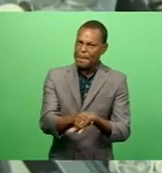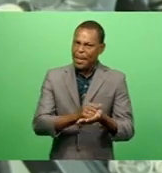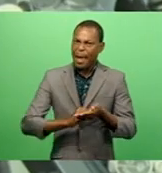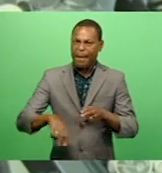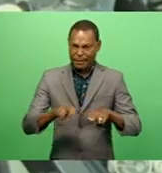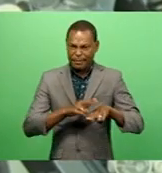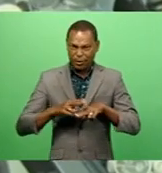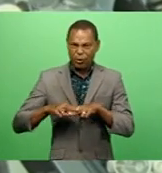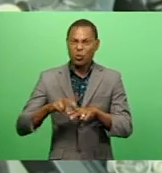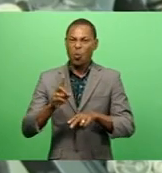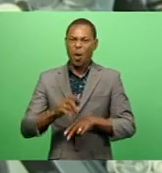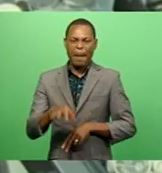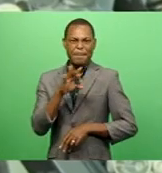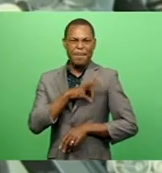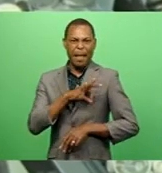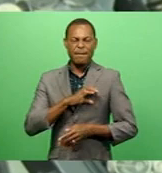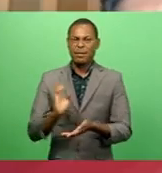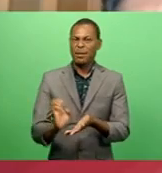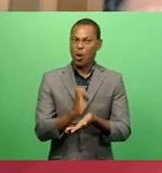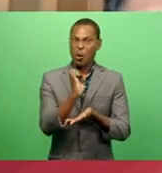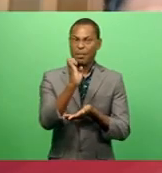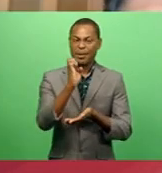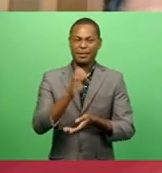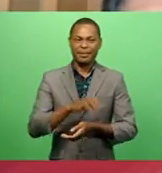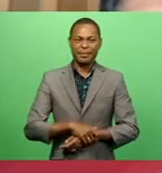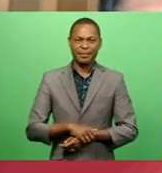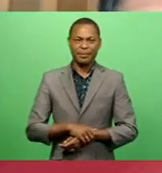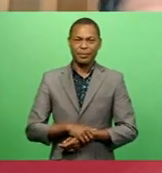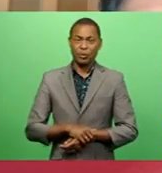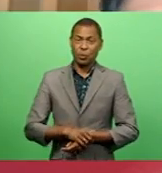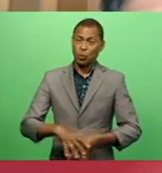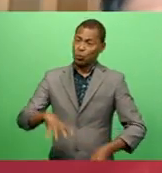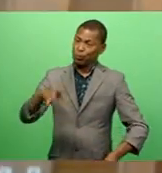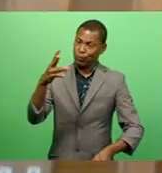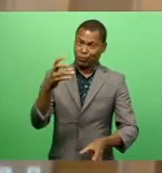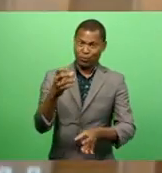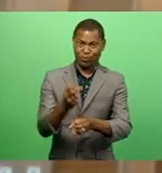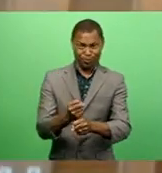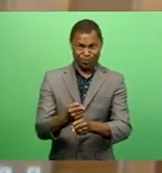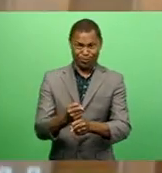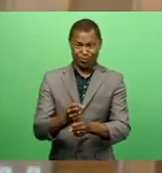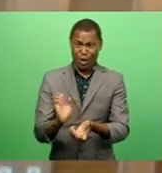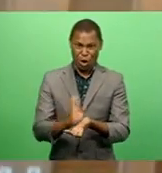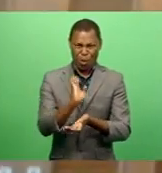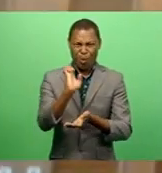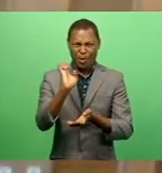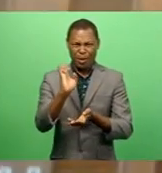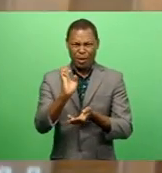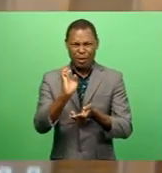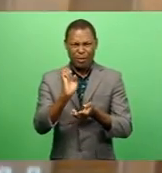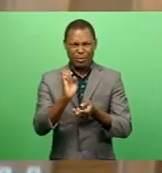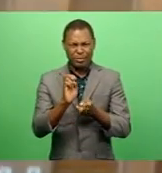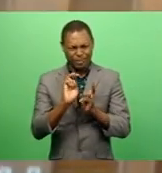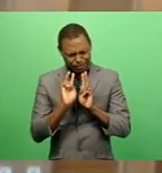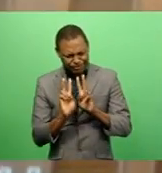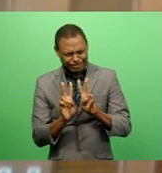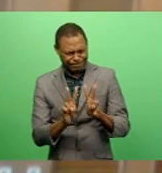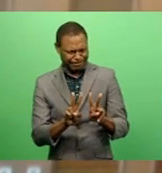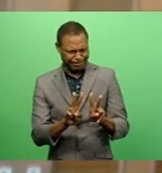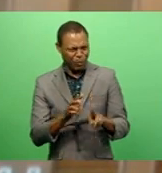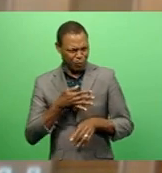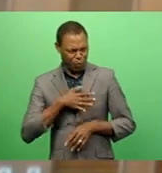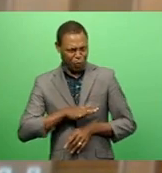the economy. But from an overall economic perspective, we would like to see